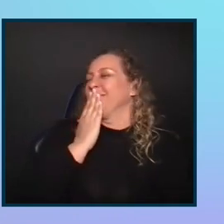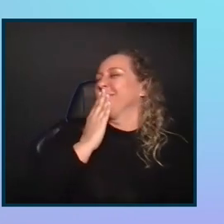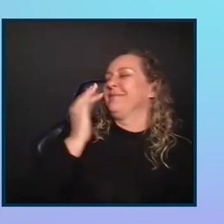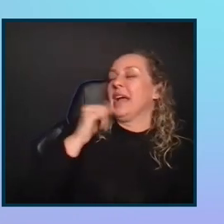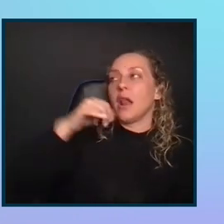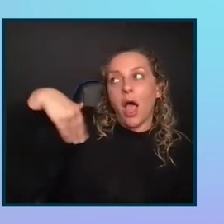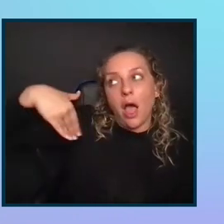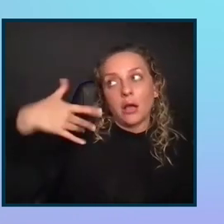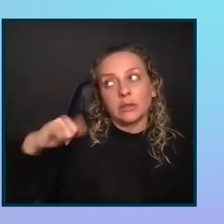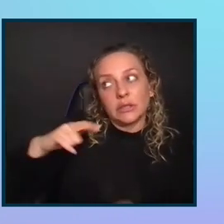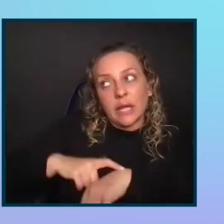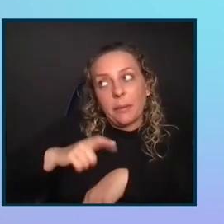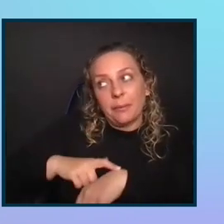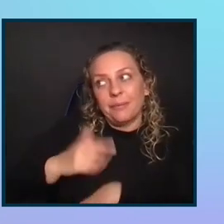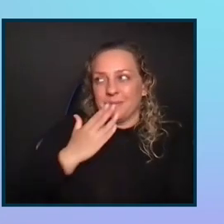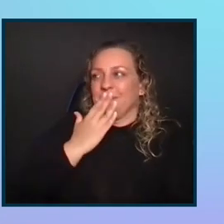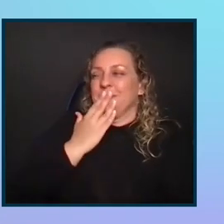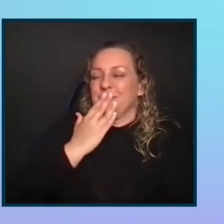Well, not yet. We still have time.